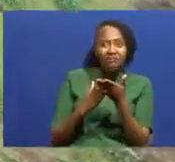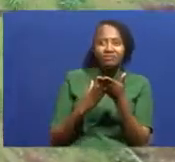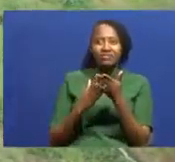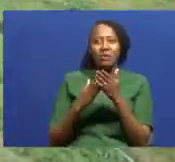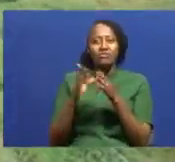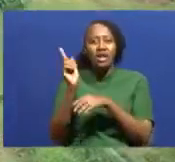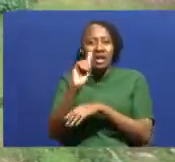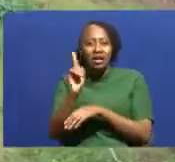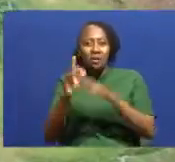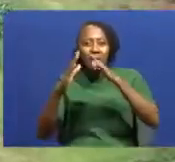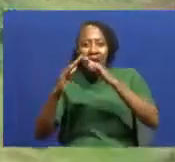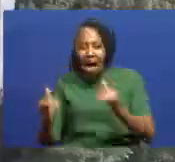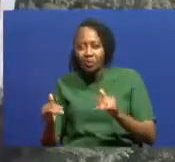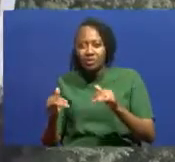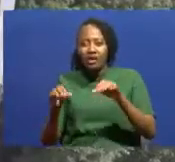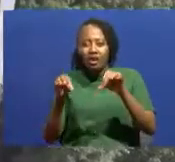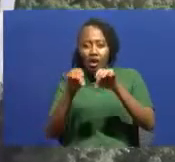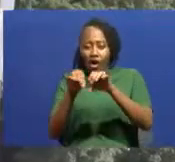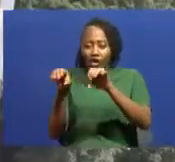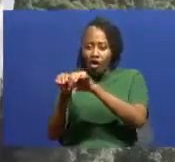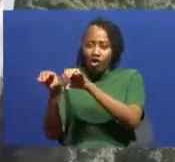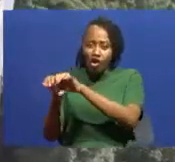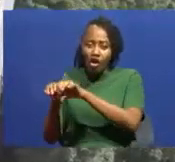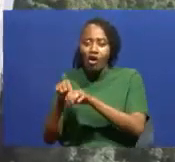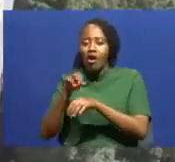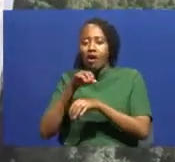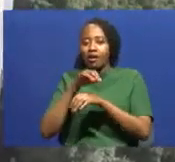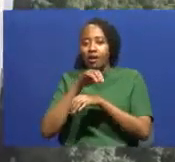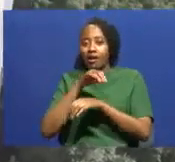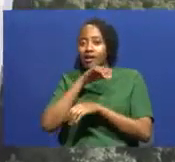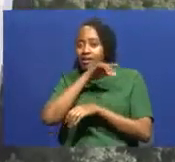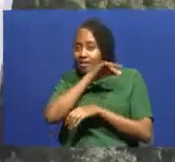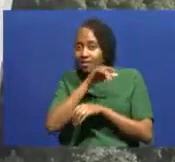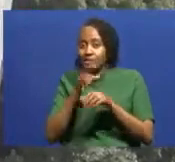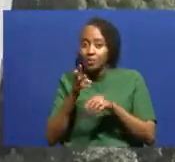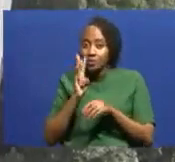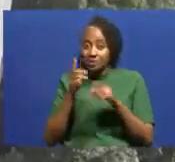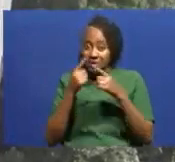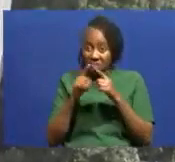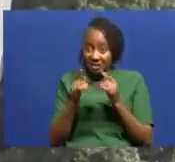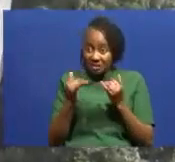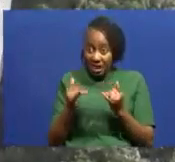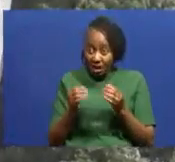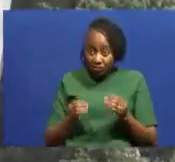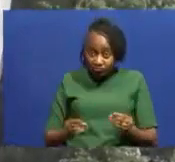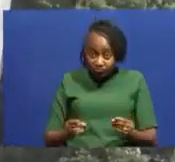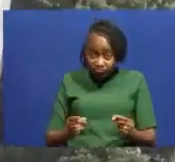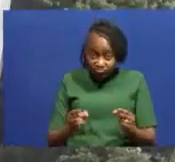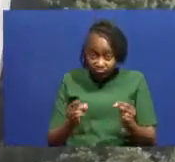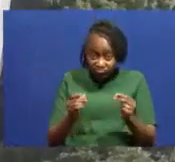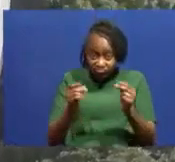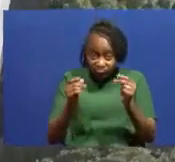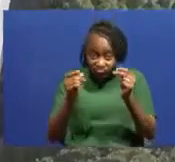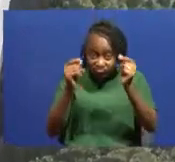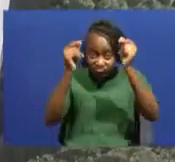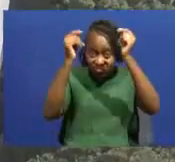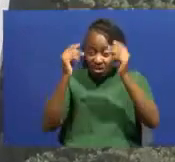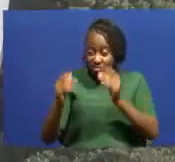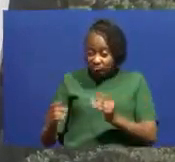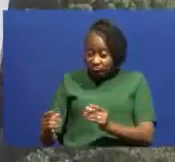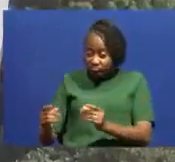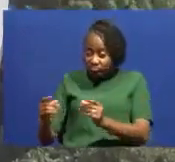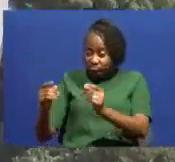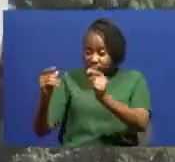are connected to proper sewer system. Encroachment has taken also its toll. Thousands of structures now sit